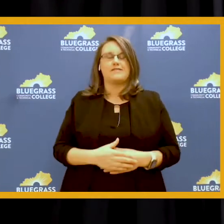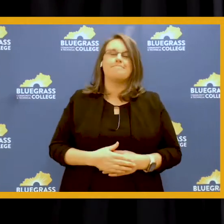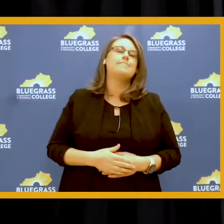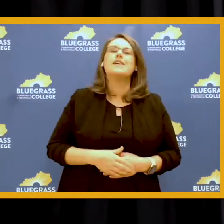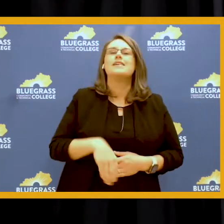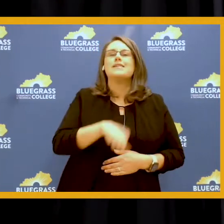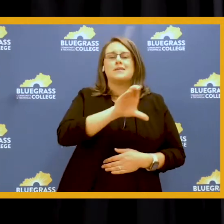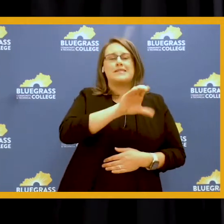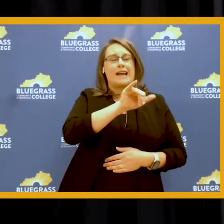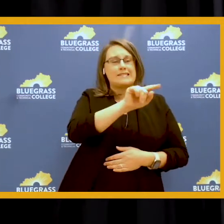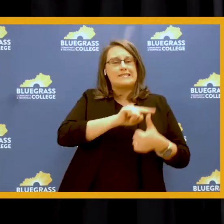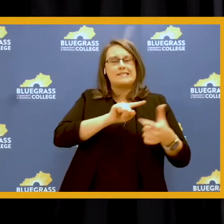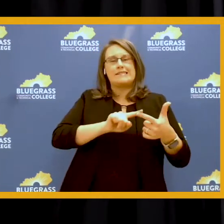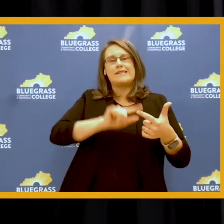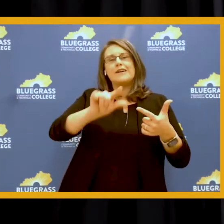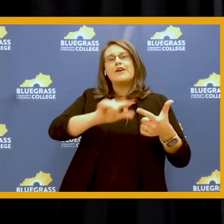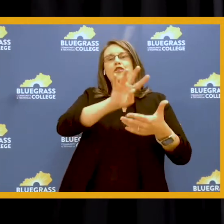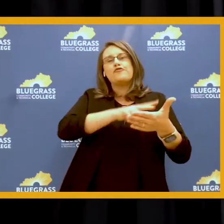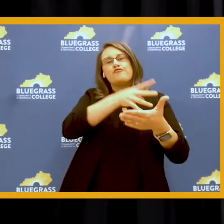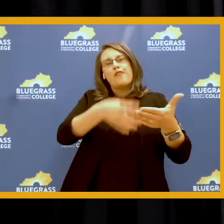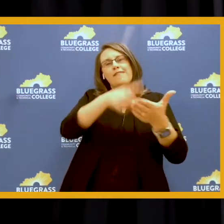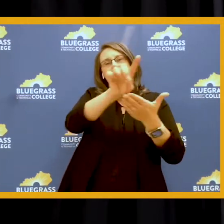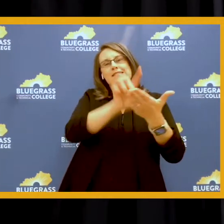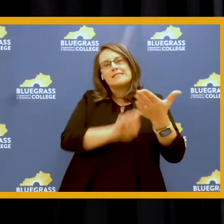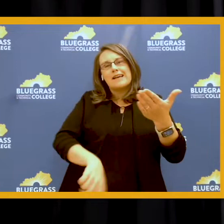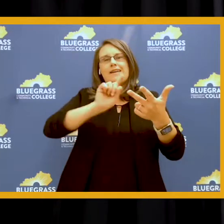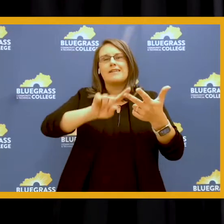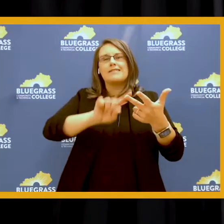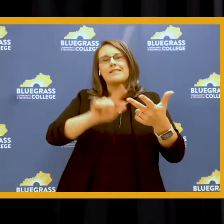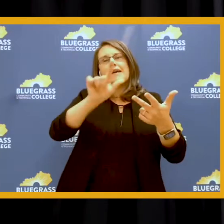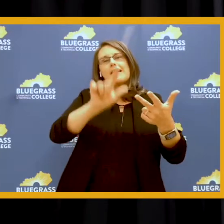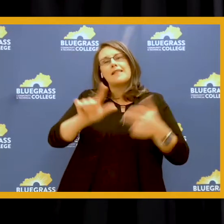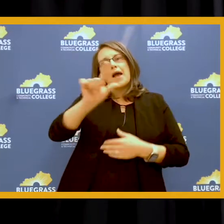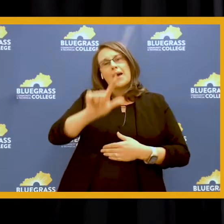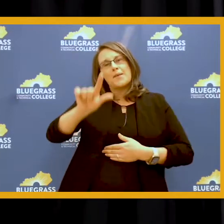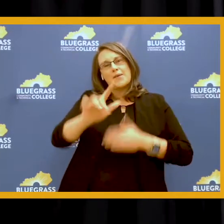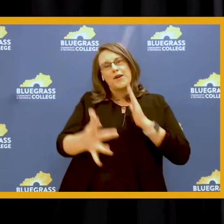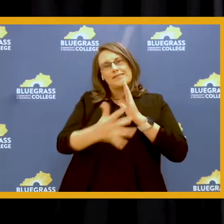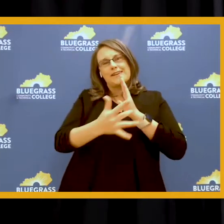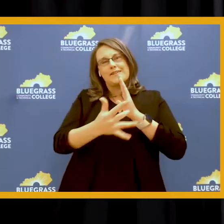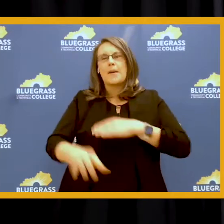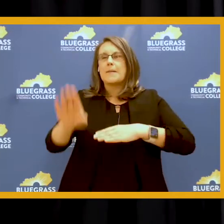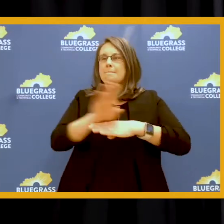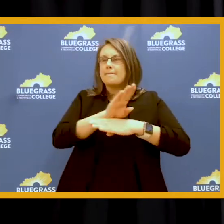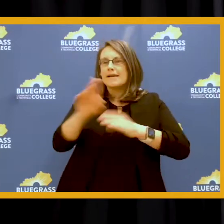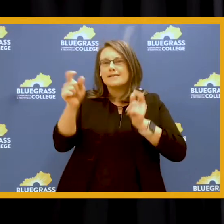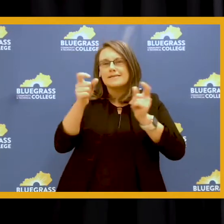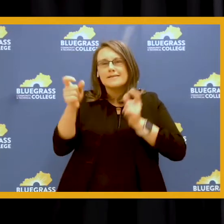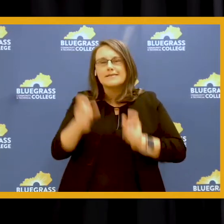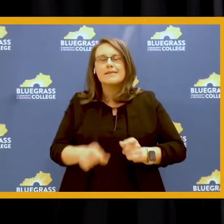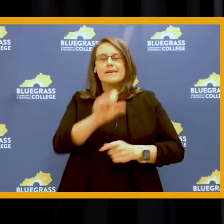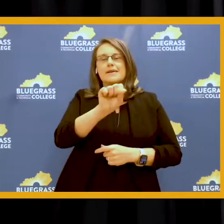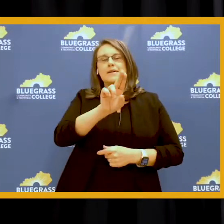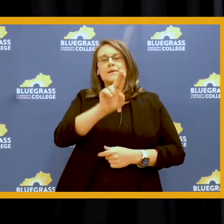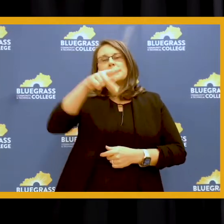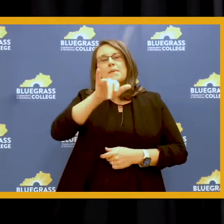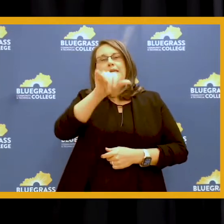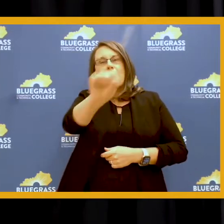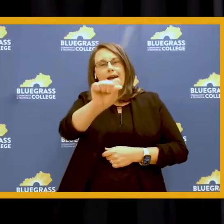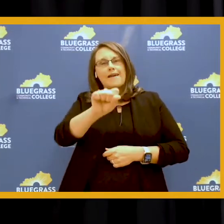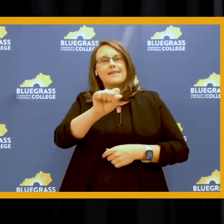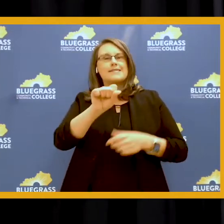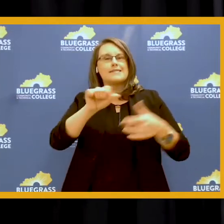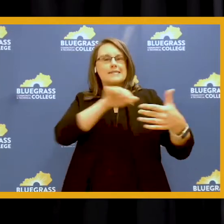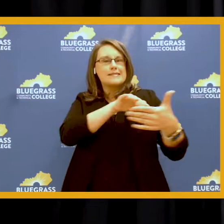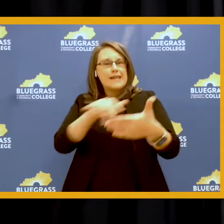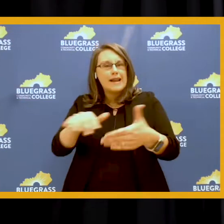including Computer Information Technologies, Graphic Design and Library Technologies, Business Administration, Supply Chain Studies,